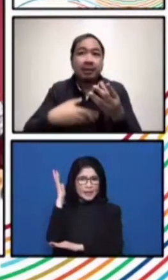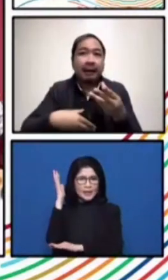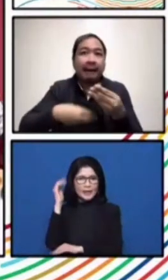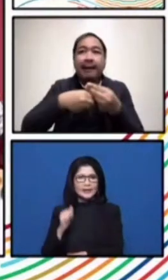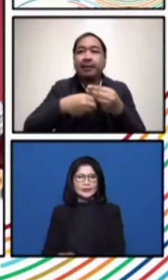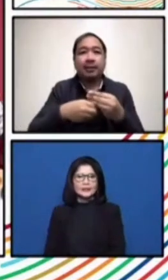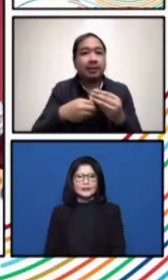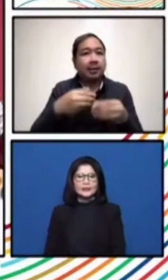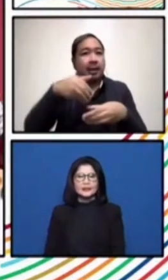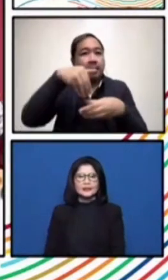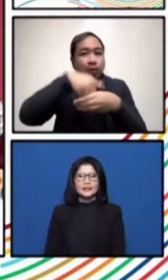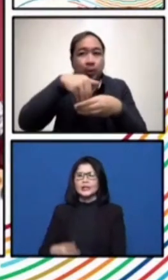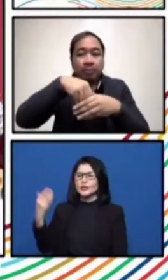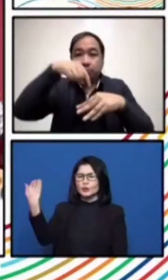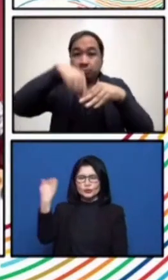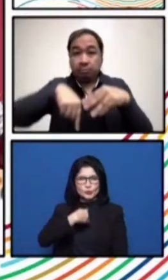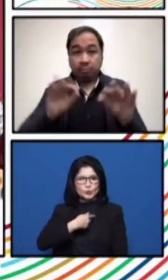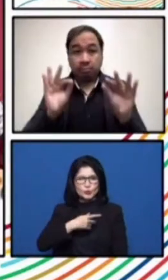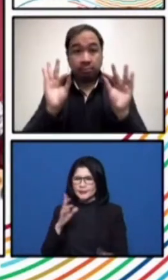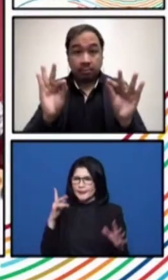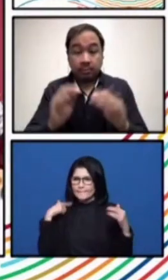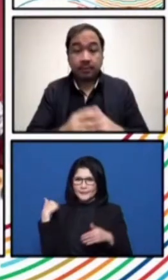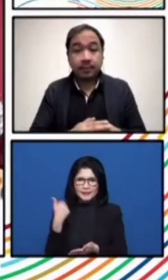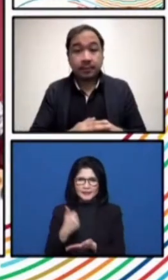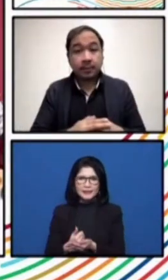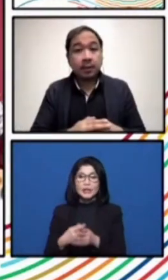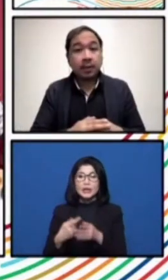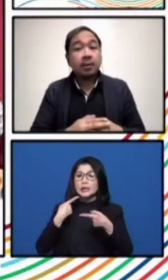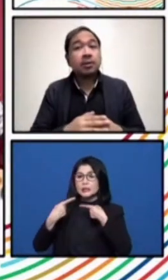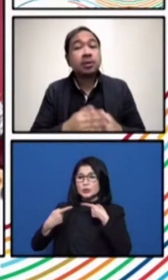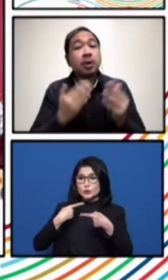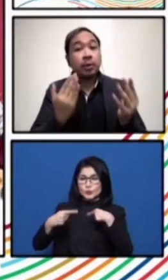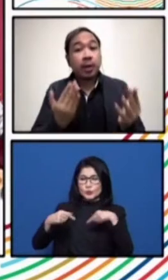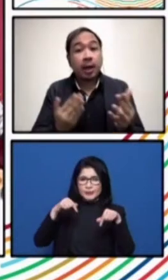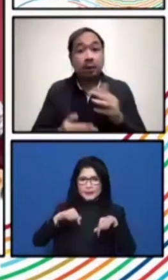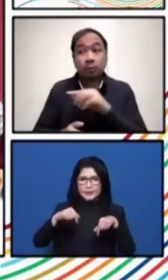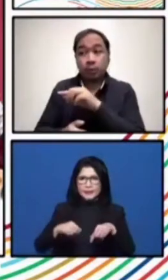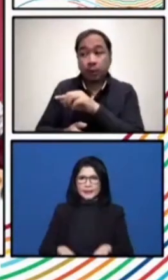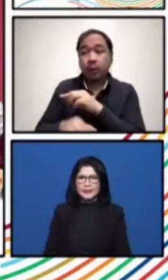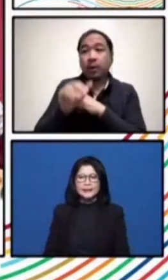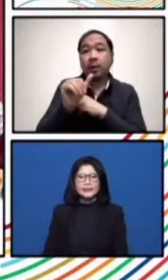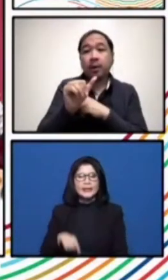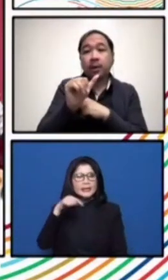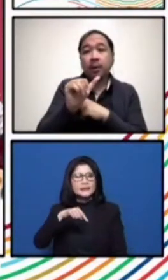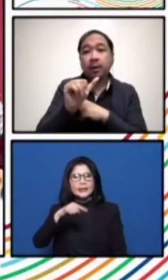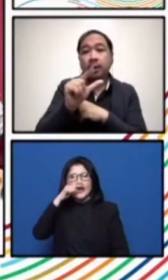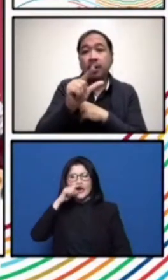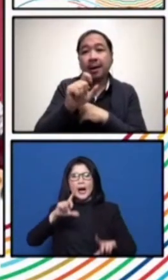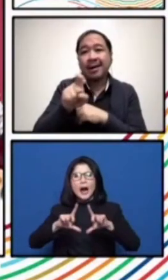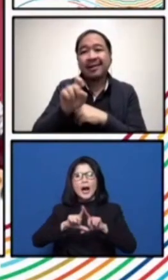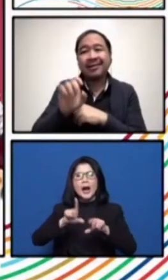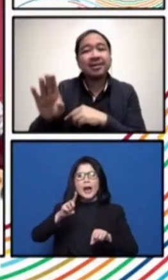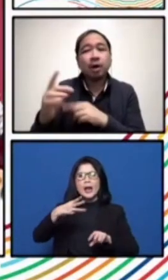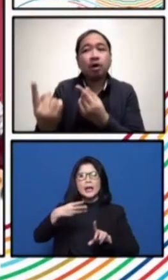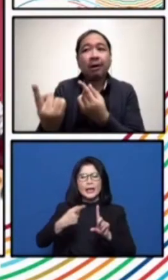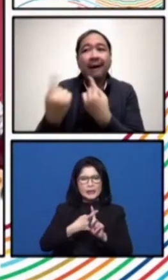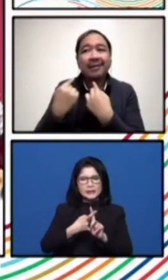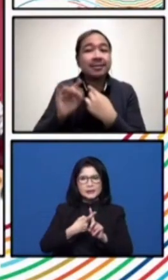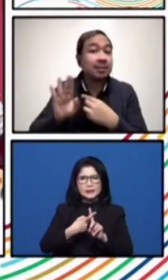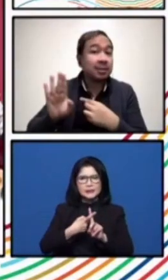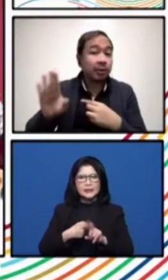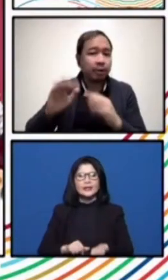discussion so I'm going back over to you Alex um to follow up on your earlier answer which highlighted the importance